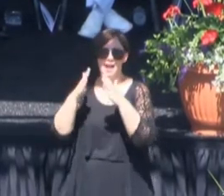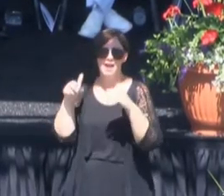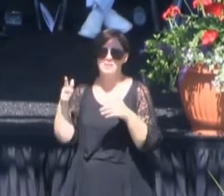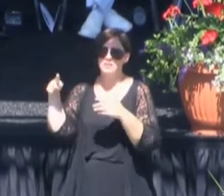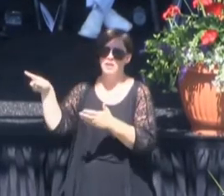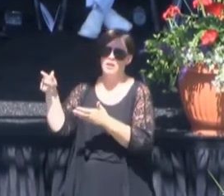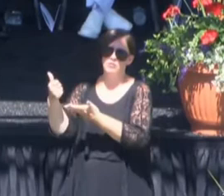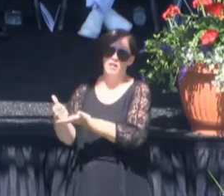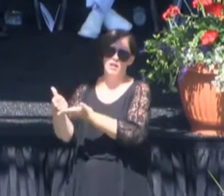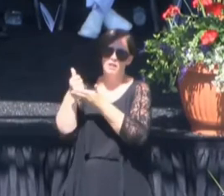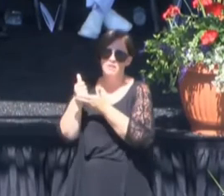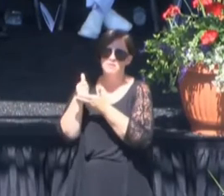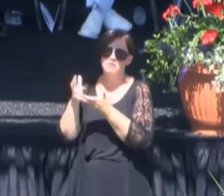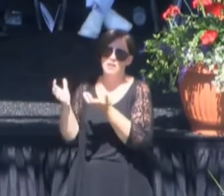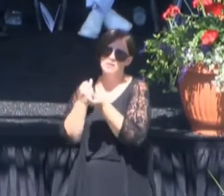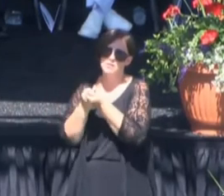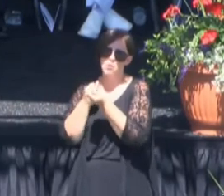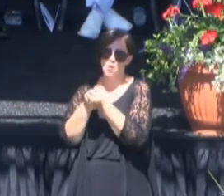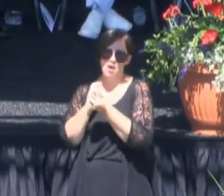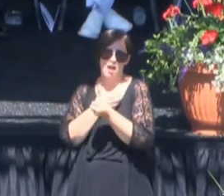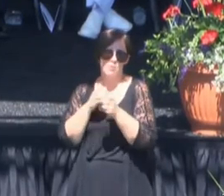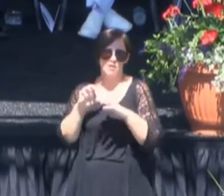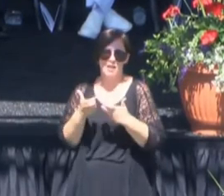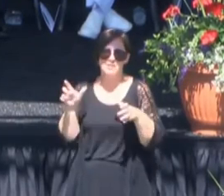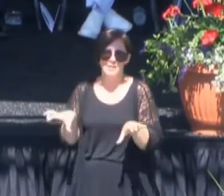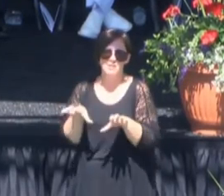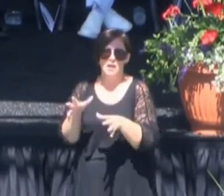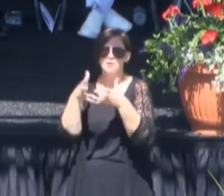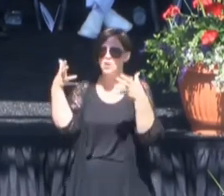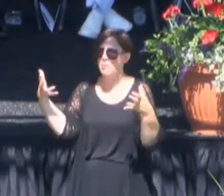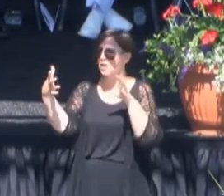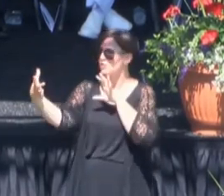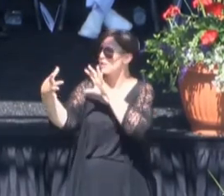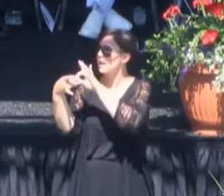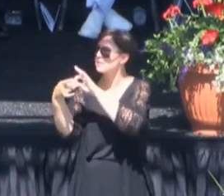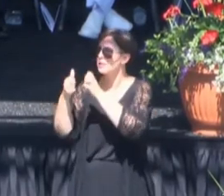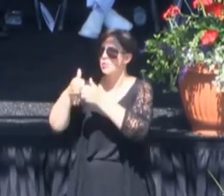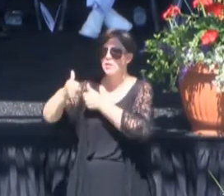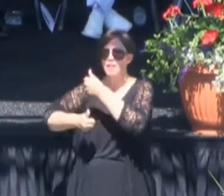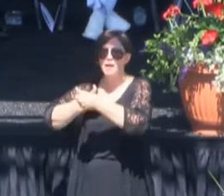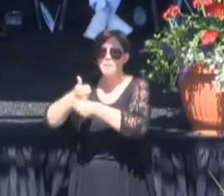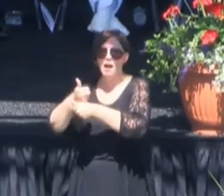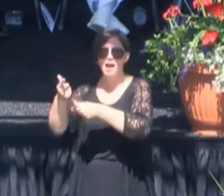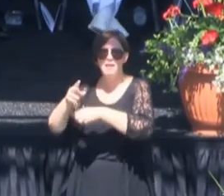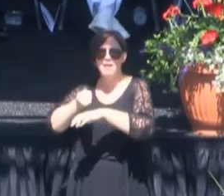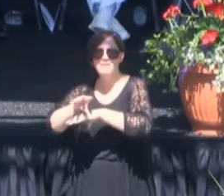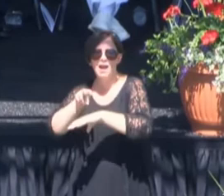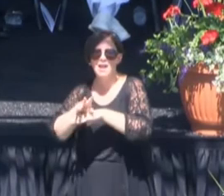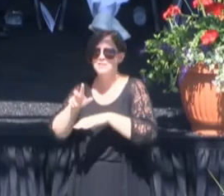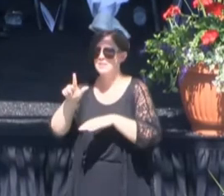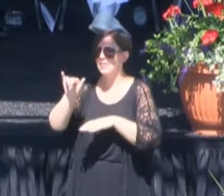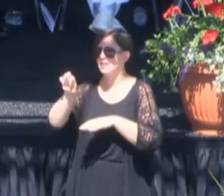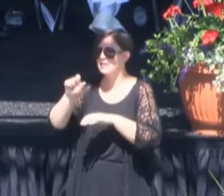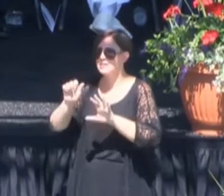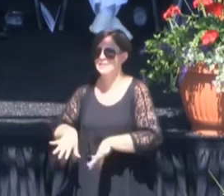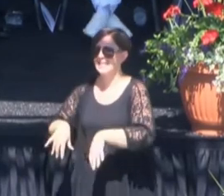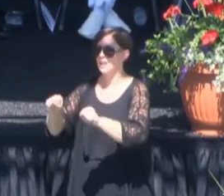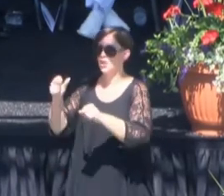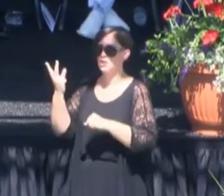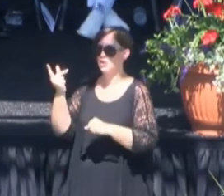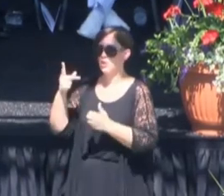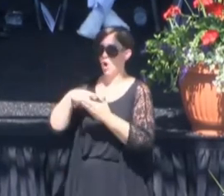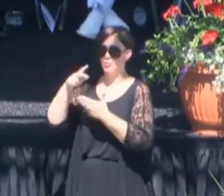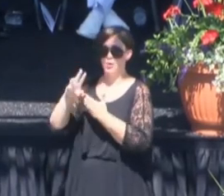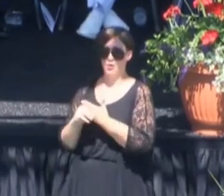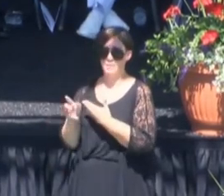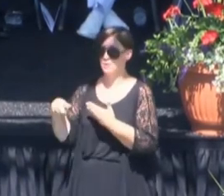supportive of our class and officers. They've done so much for us, connecting with alumni, giving advice, and Lisa taking charge of the dog program, because I